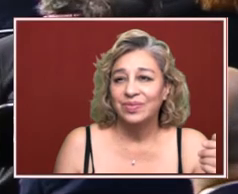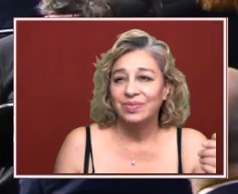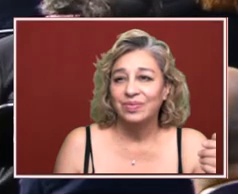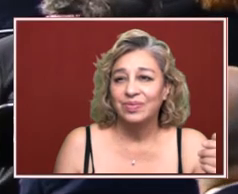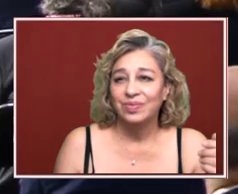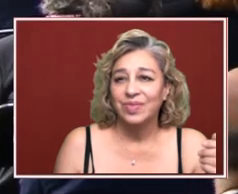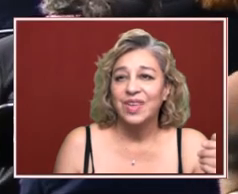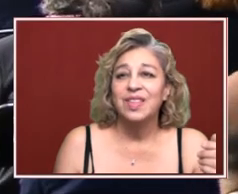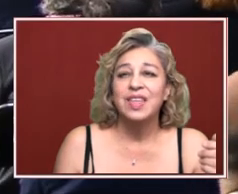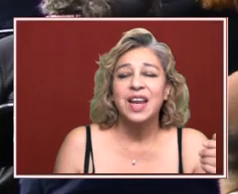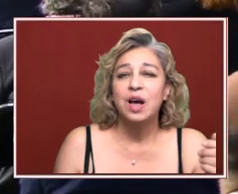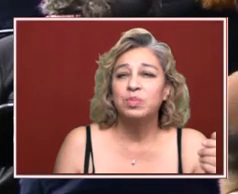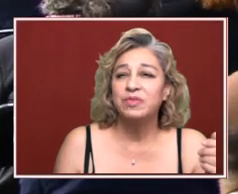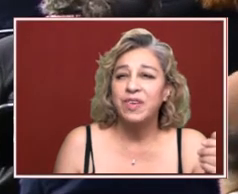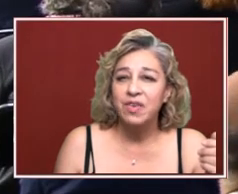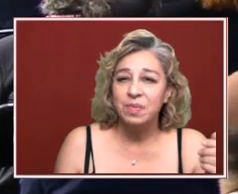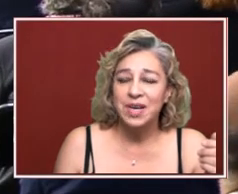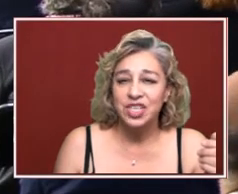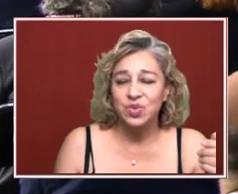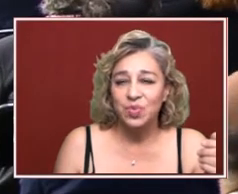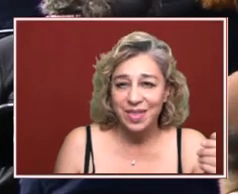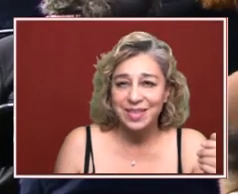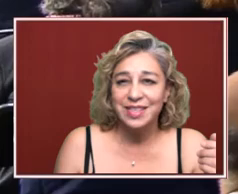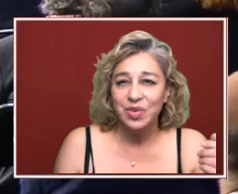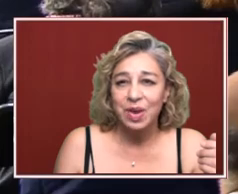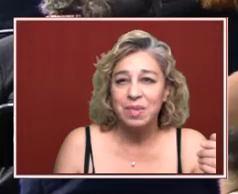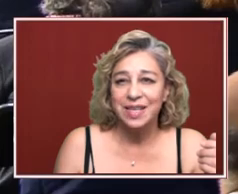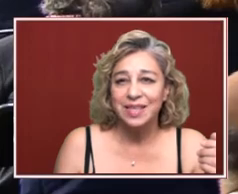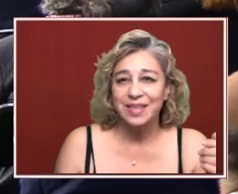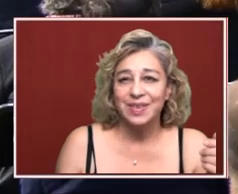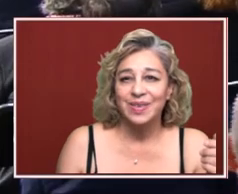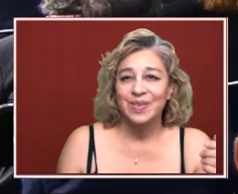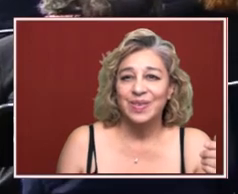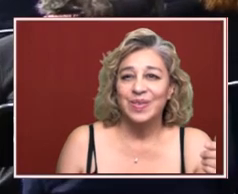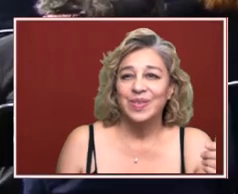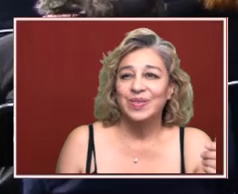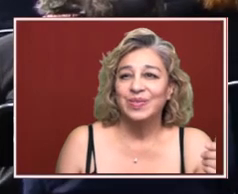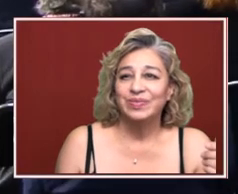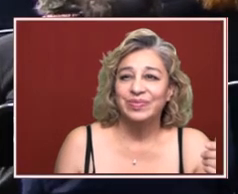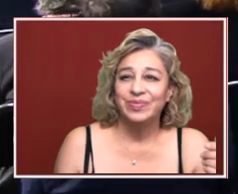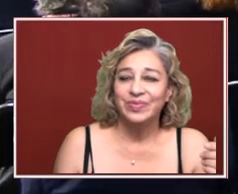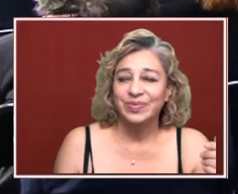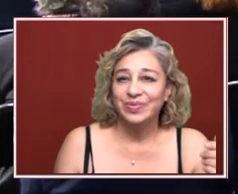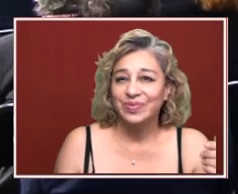este acuerdo. That helped very much with this agreement.